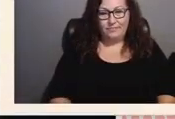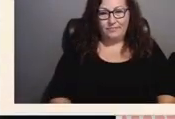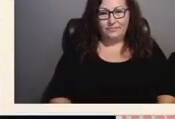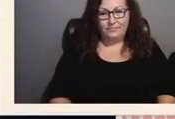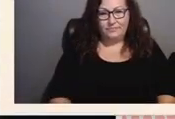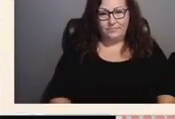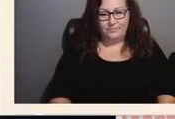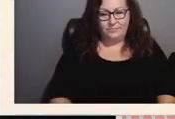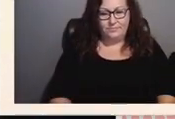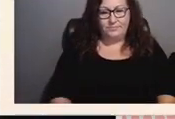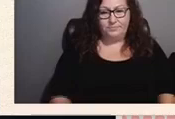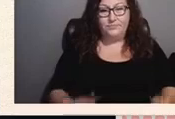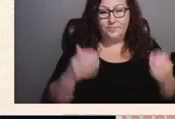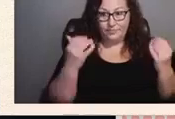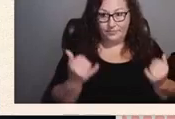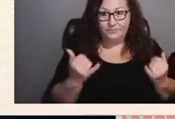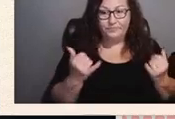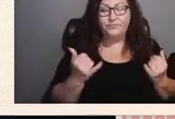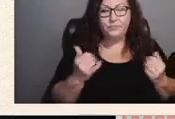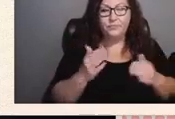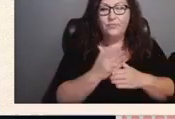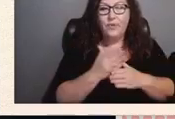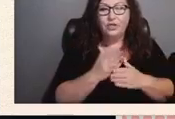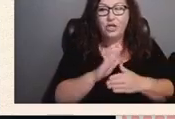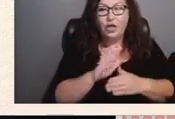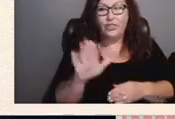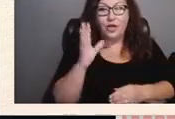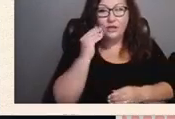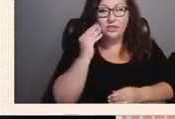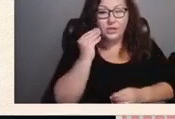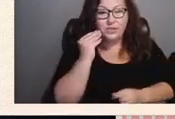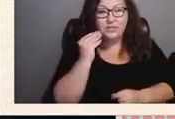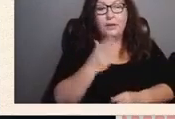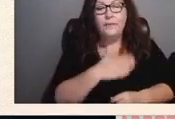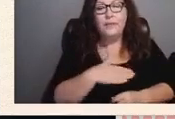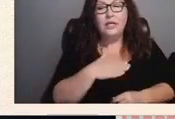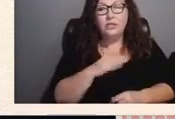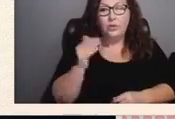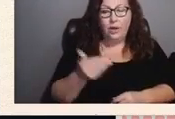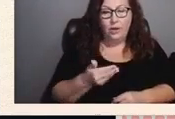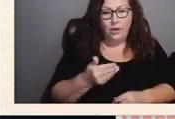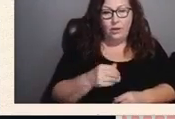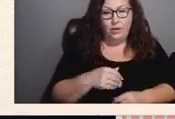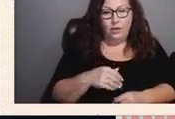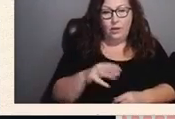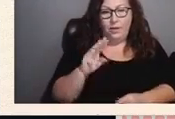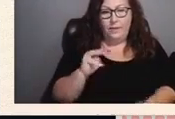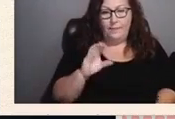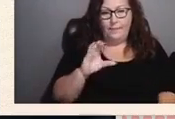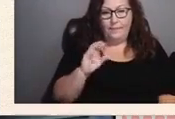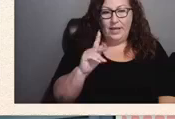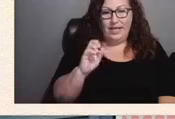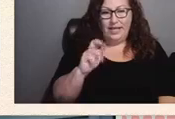And now, to share their experiences, please welcome Mackenzie Stoss.